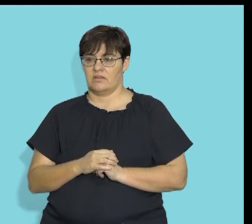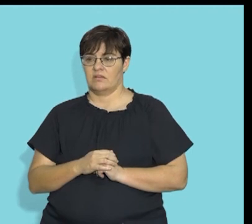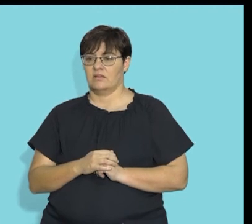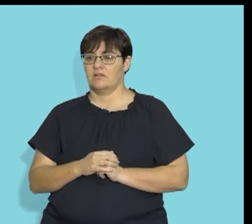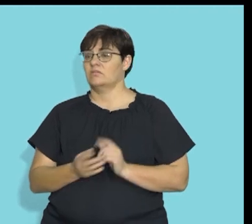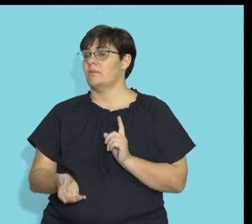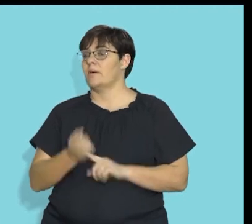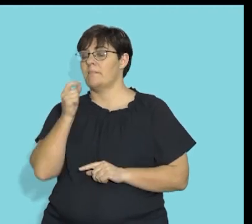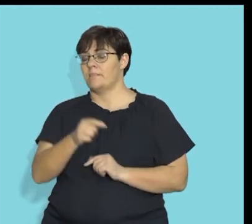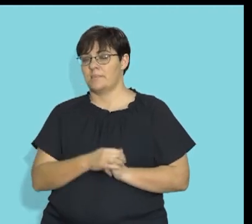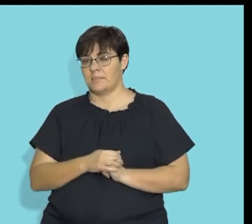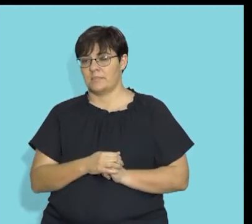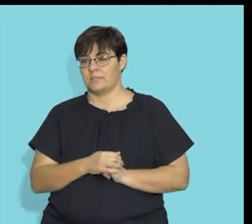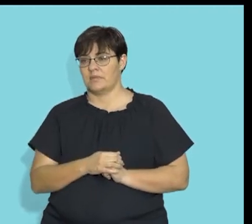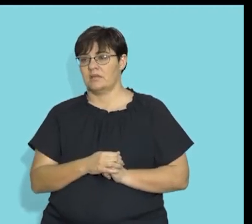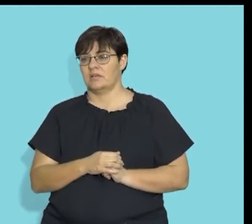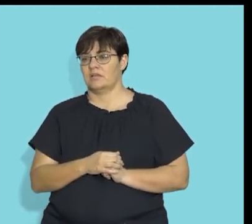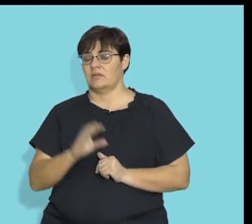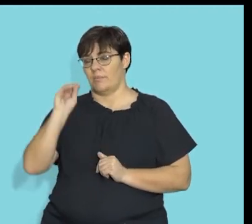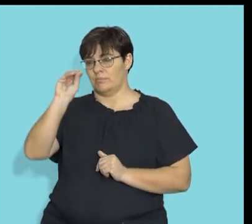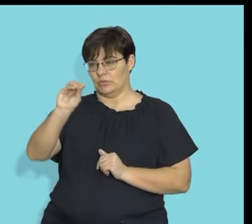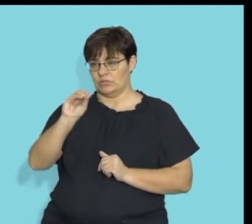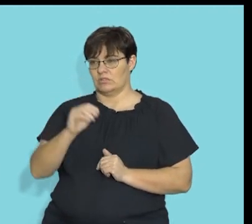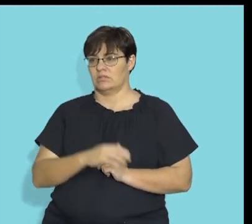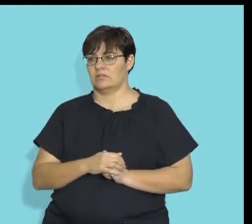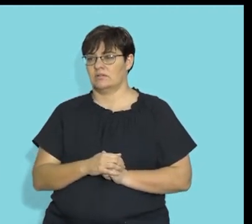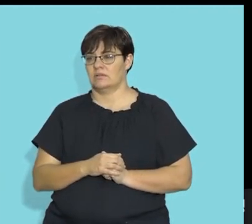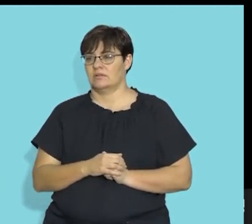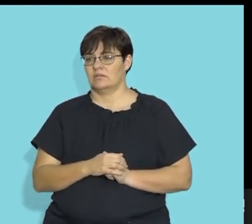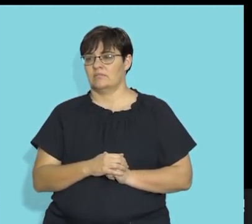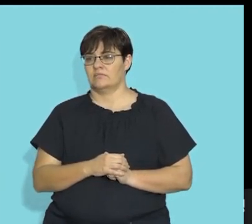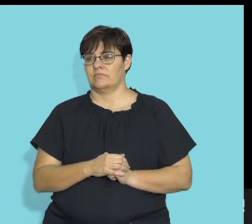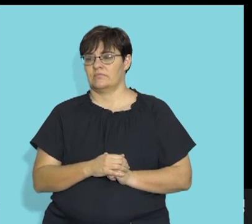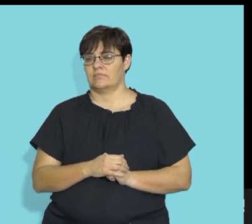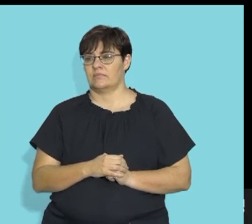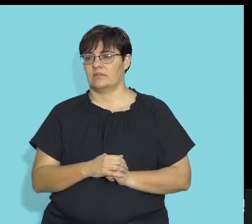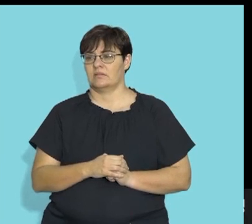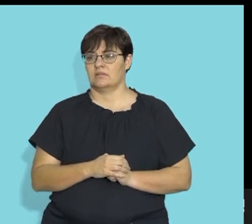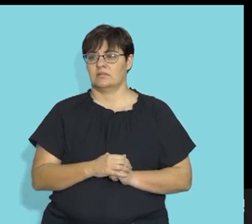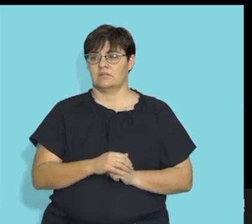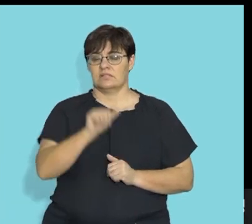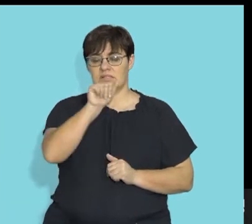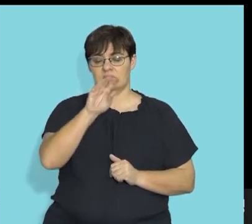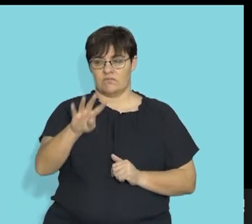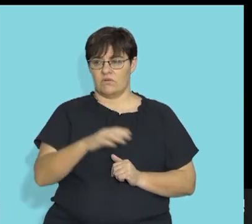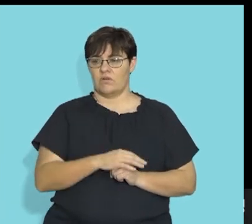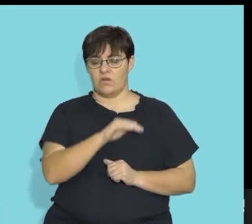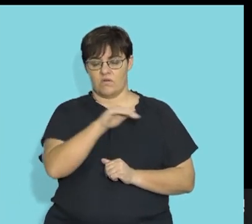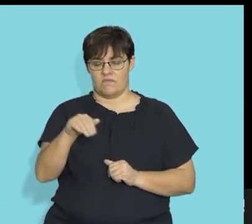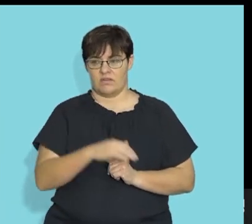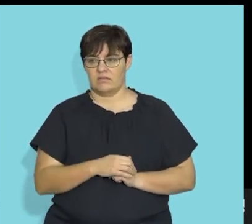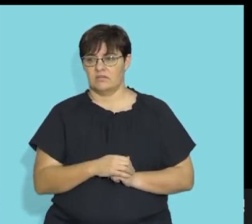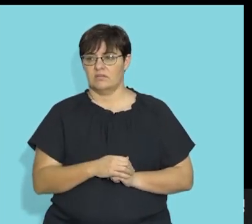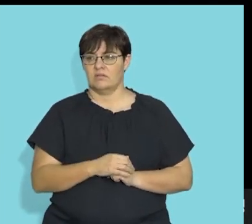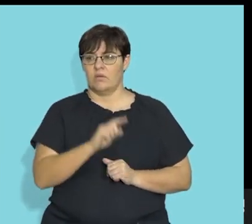a half, and in order to find the sum to infinity, I need to plug this all into my calculator. So it will be